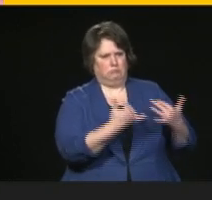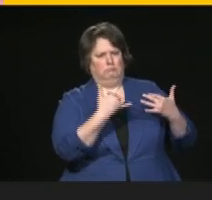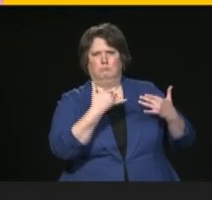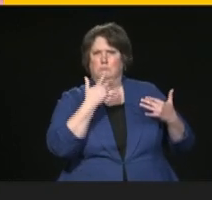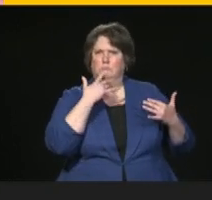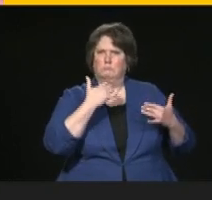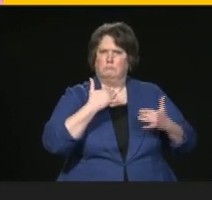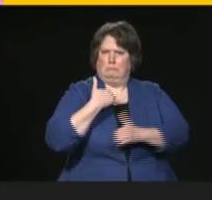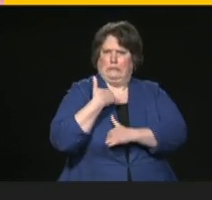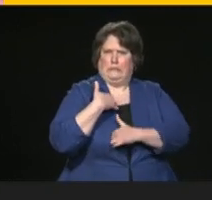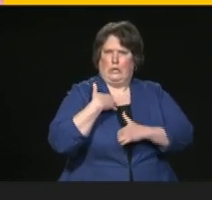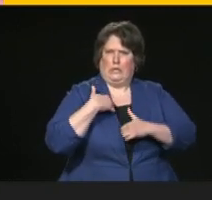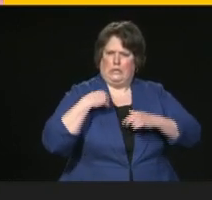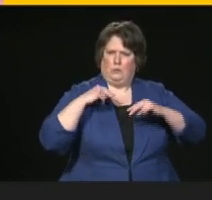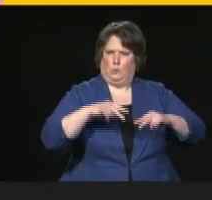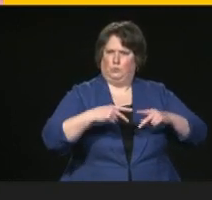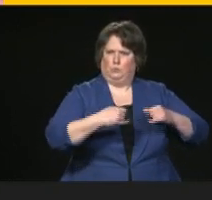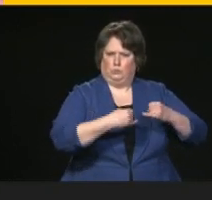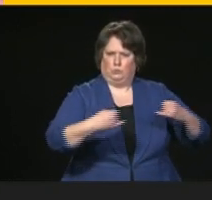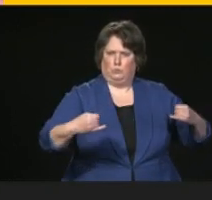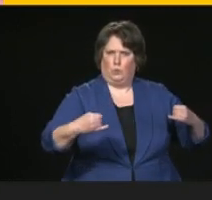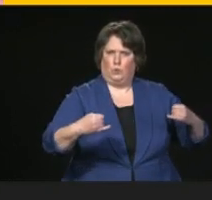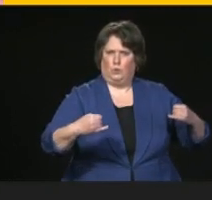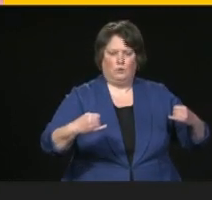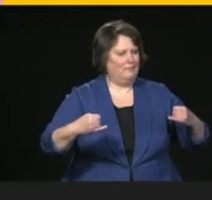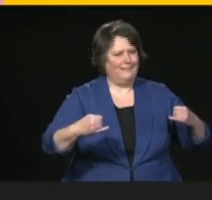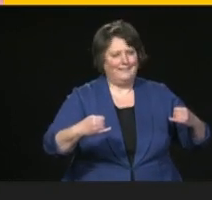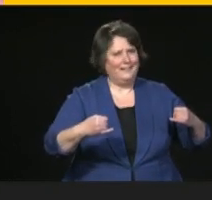actually be managing our bilateral relationship.